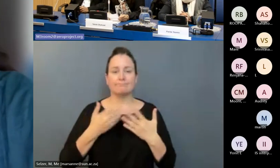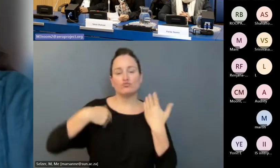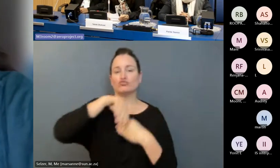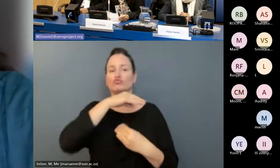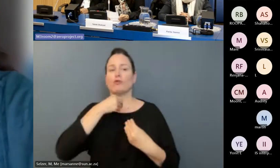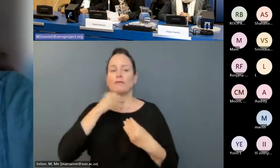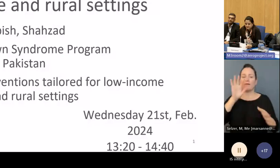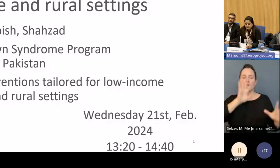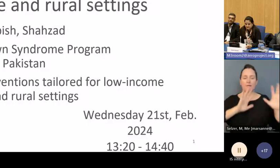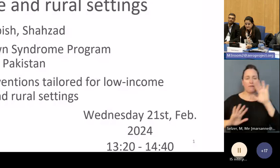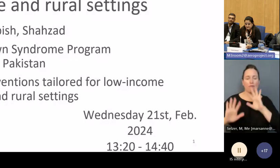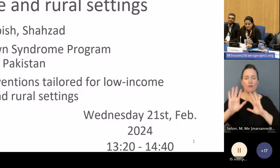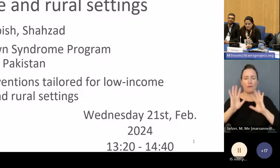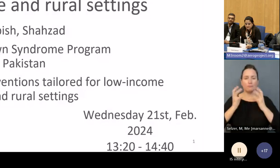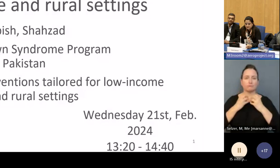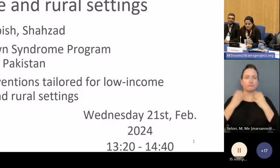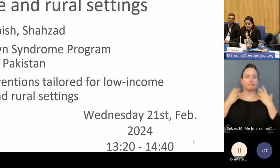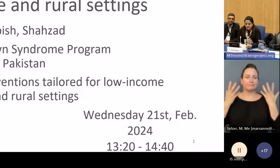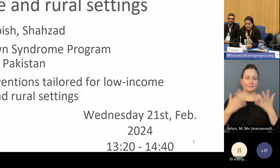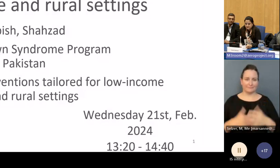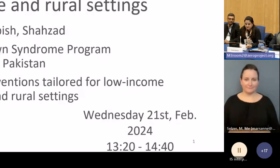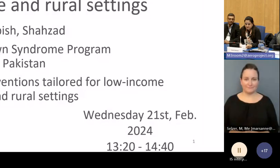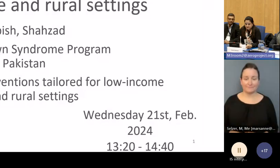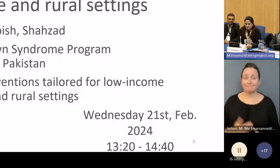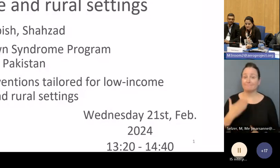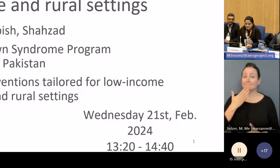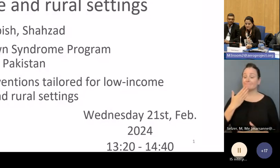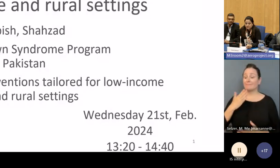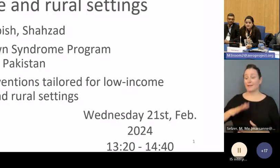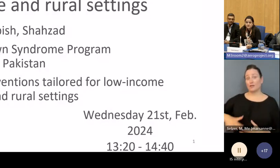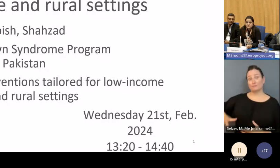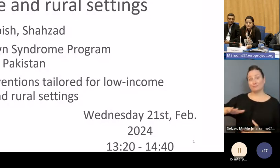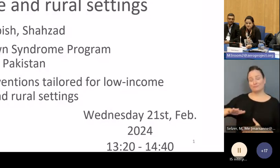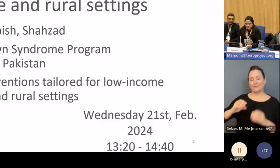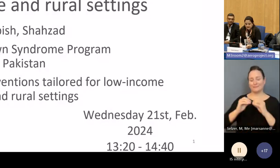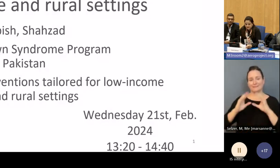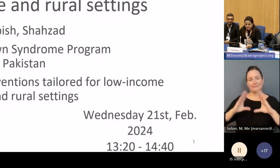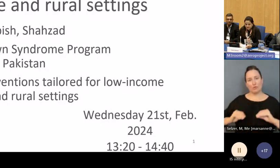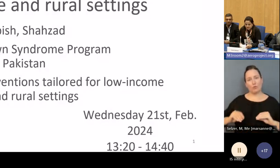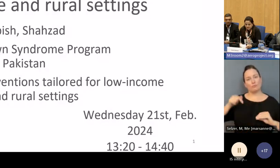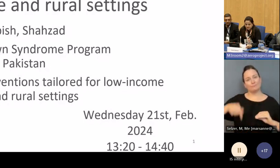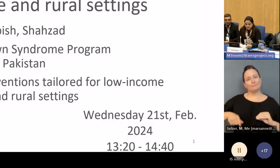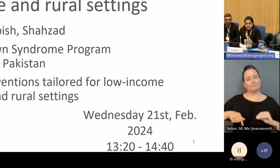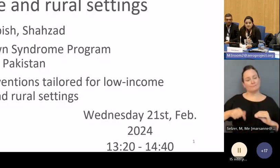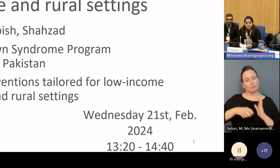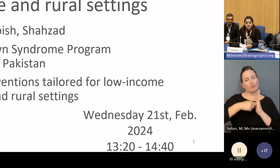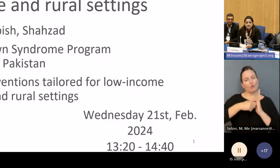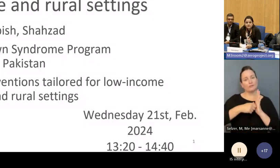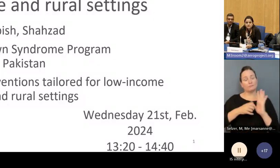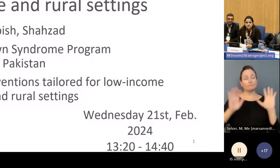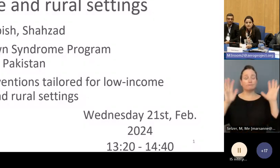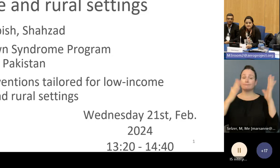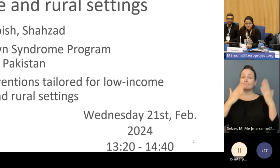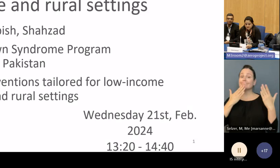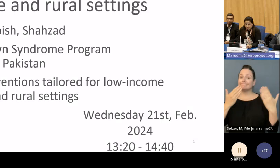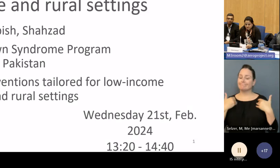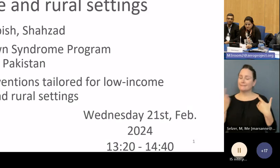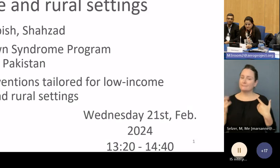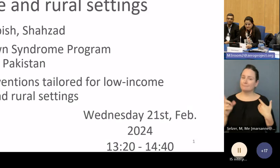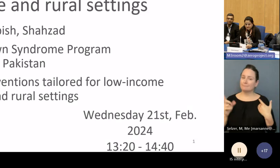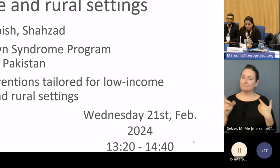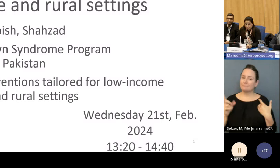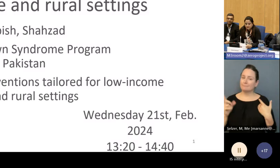and thank you and Vienna, the ESSEL Foundation, and the Zero Project team for such a wonderful gathering today, where everyone shares their